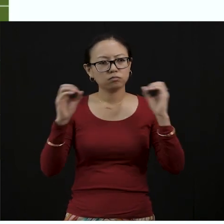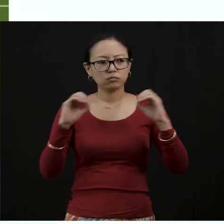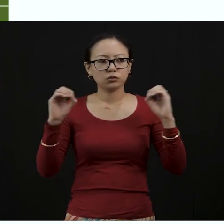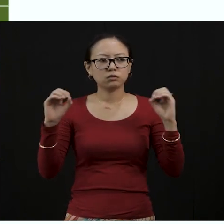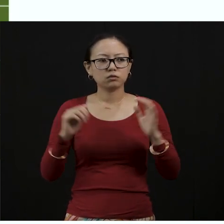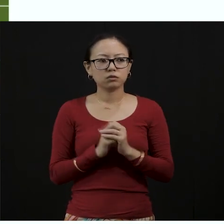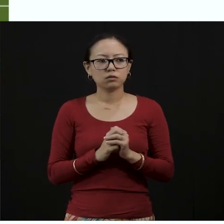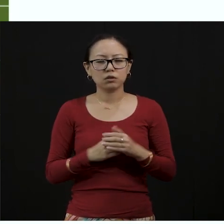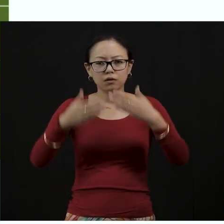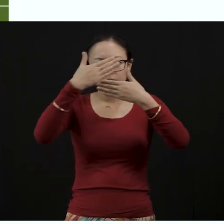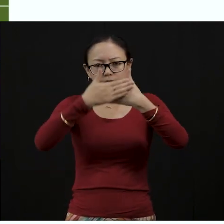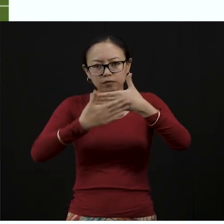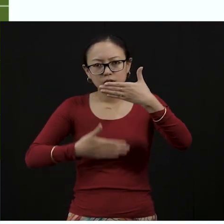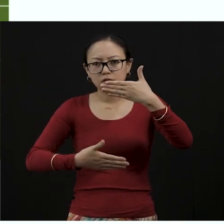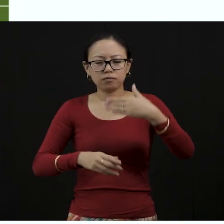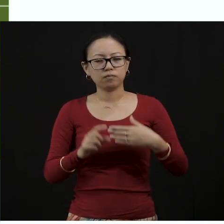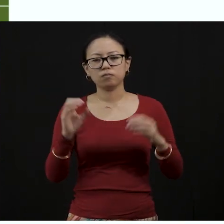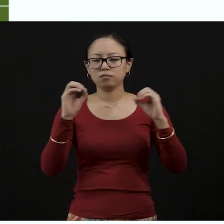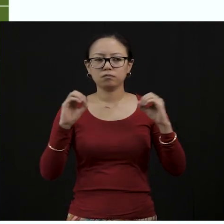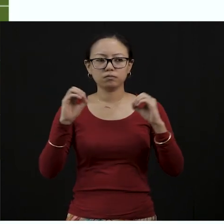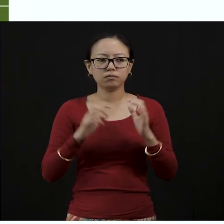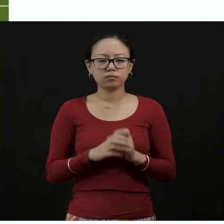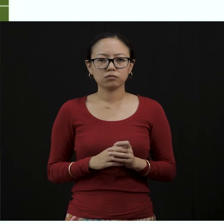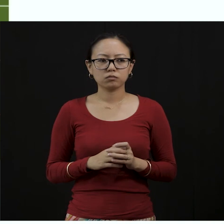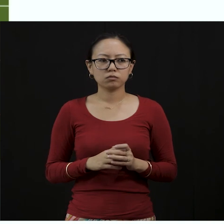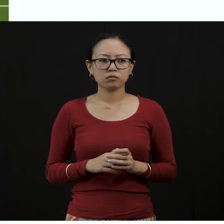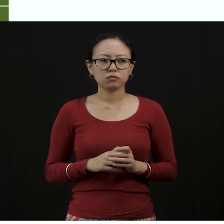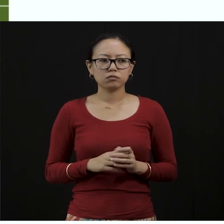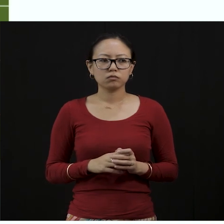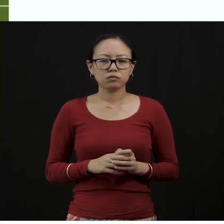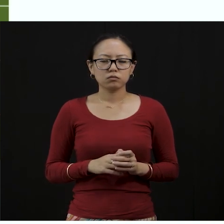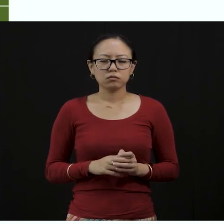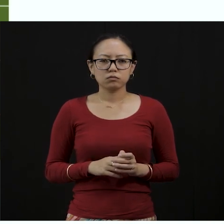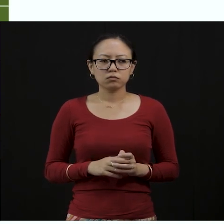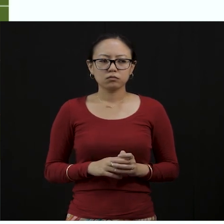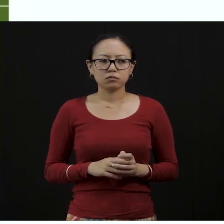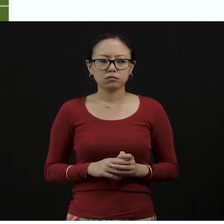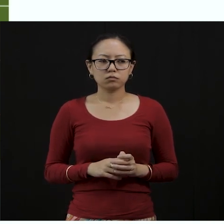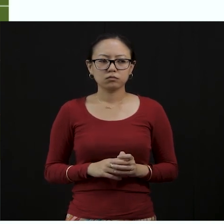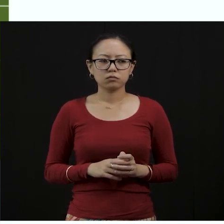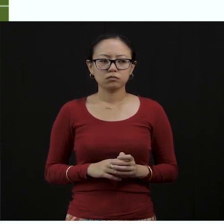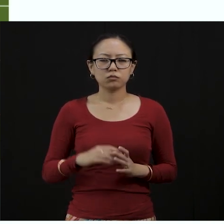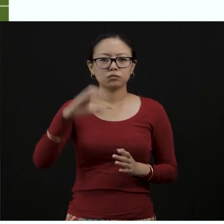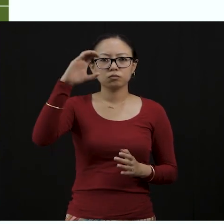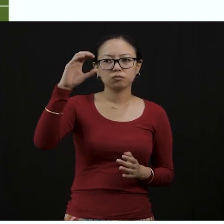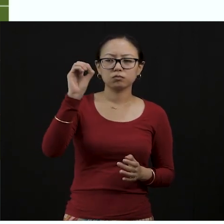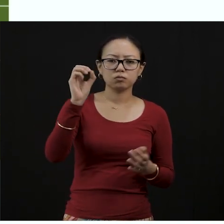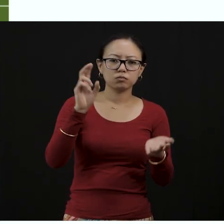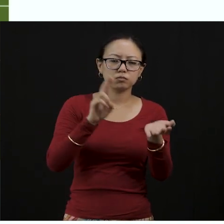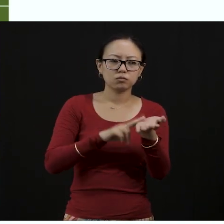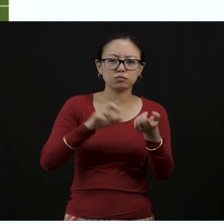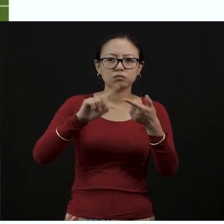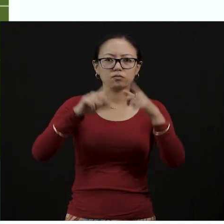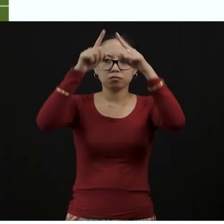of curved surface is 1. Now you have gone. Number of straight lines, you have 0. Curved